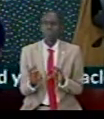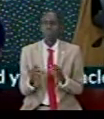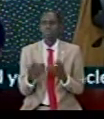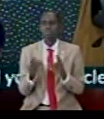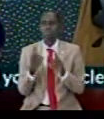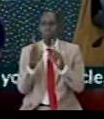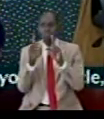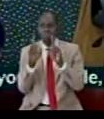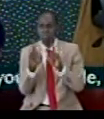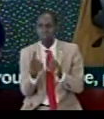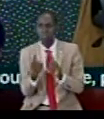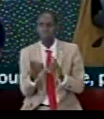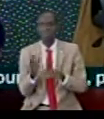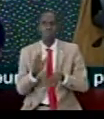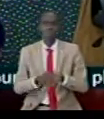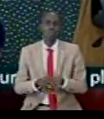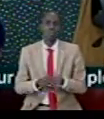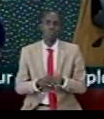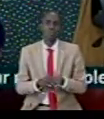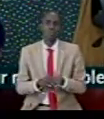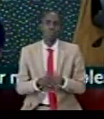so